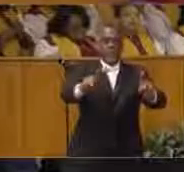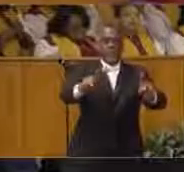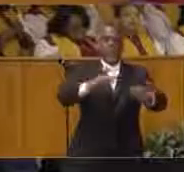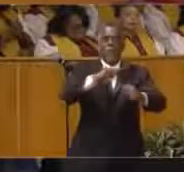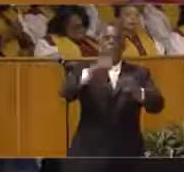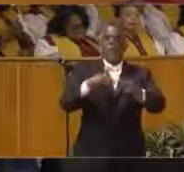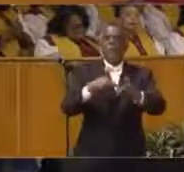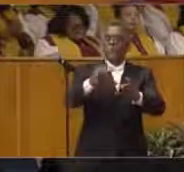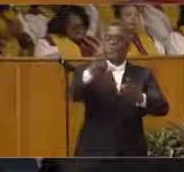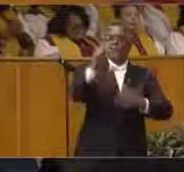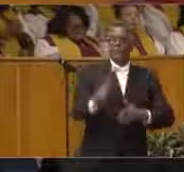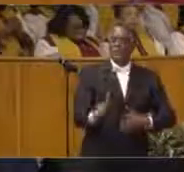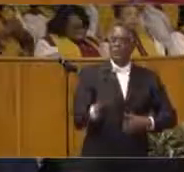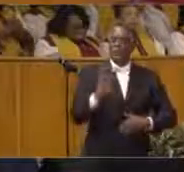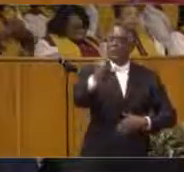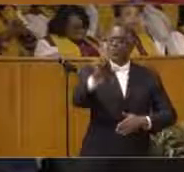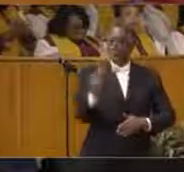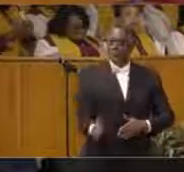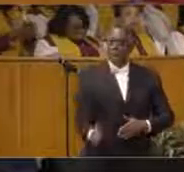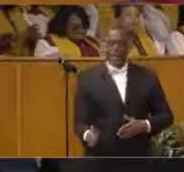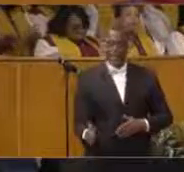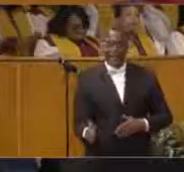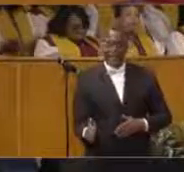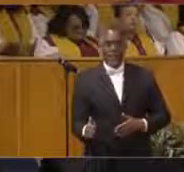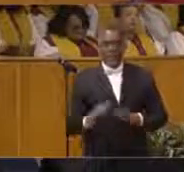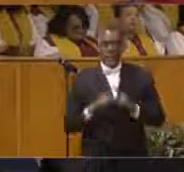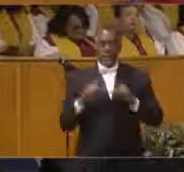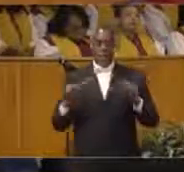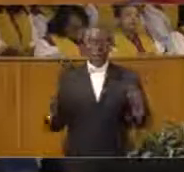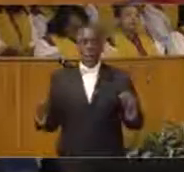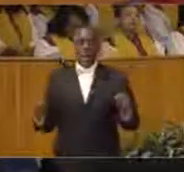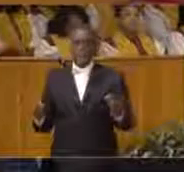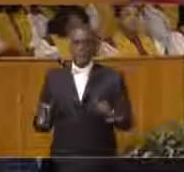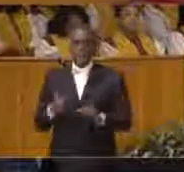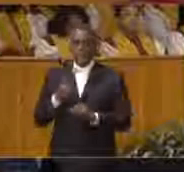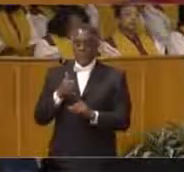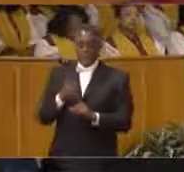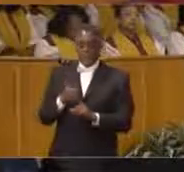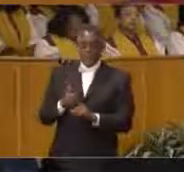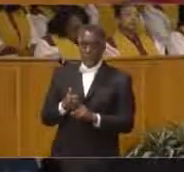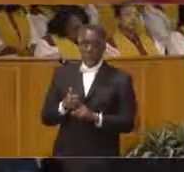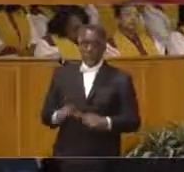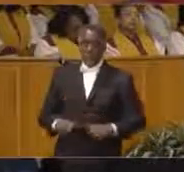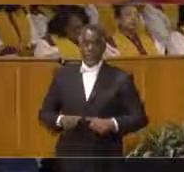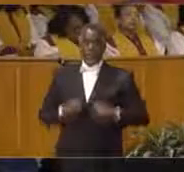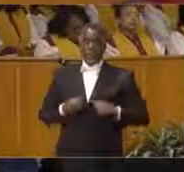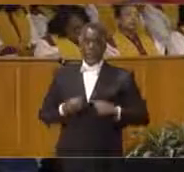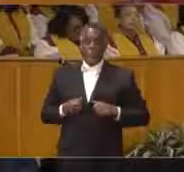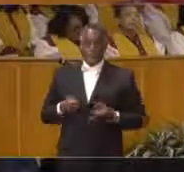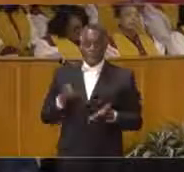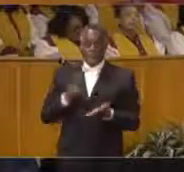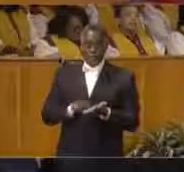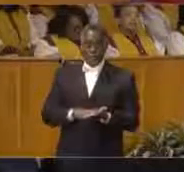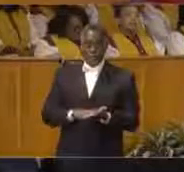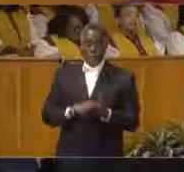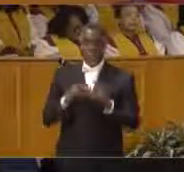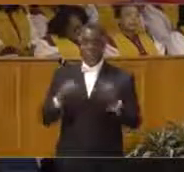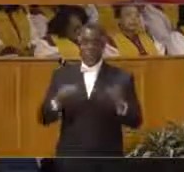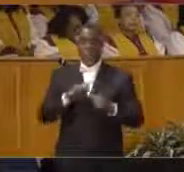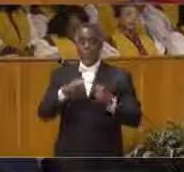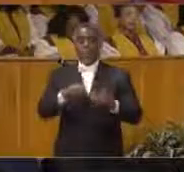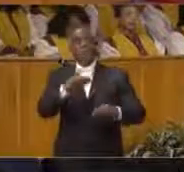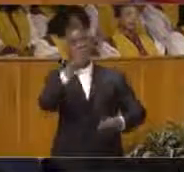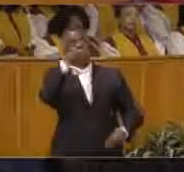When you tithe, hear me, your tithing envelope is a self-addressed stamped envelope. That when you give